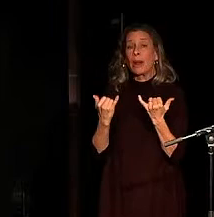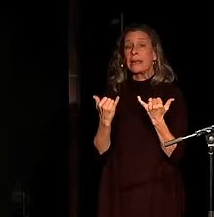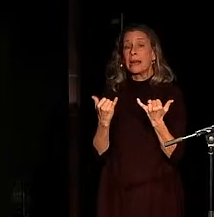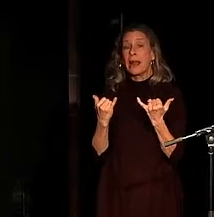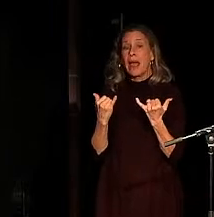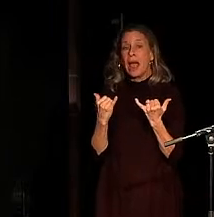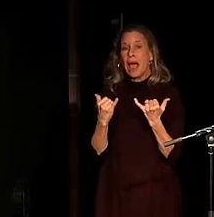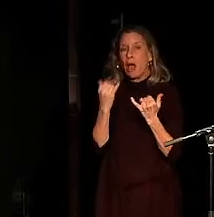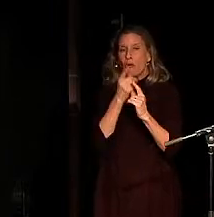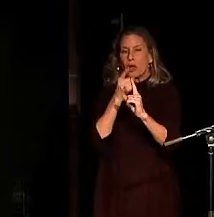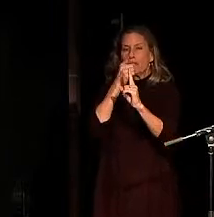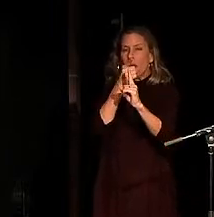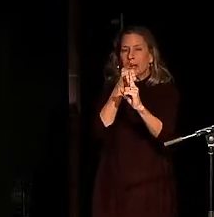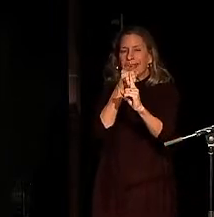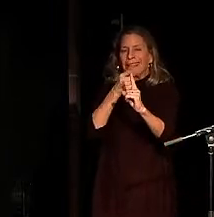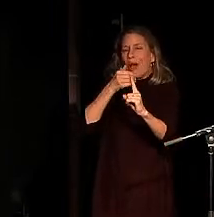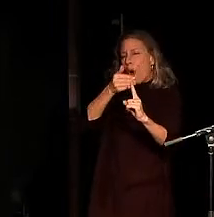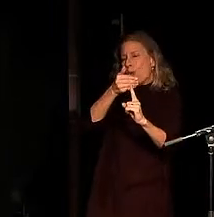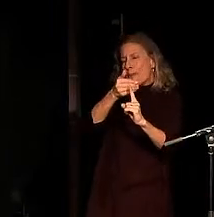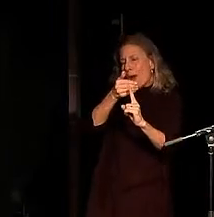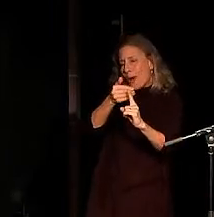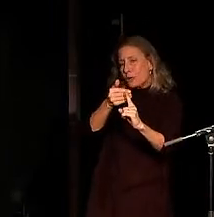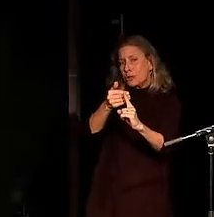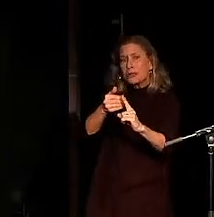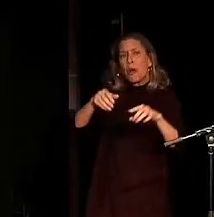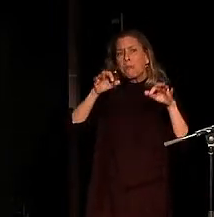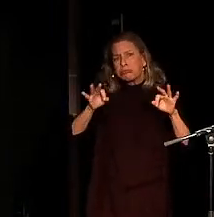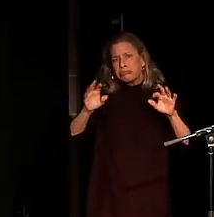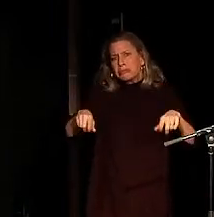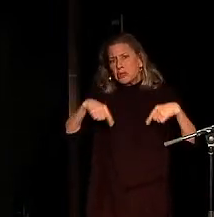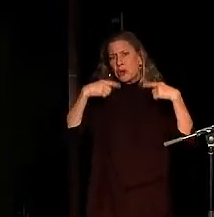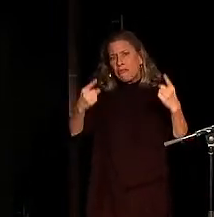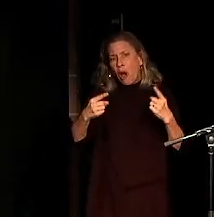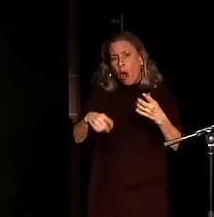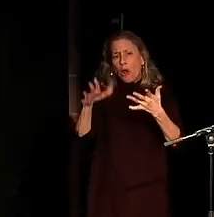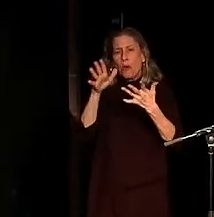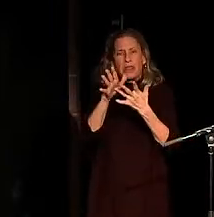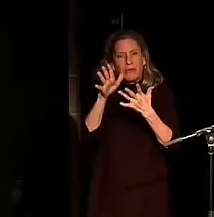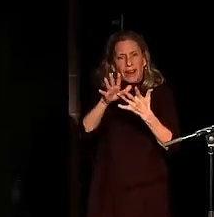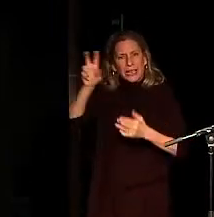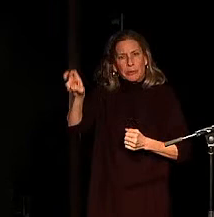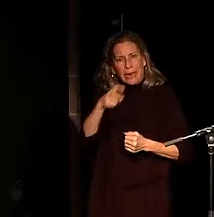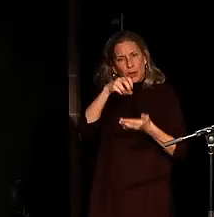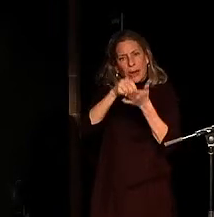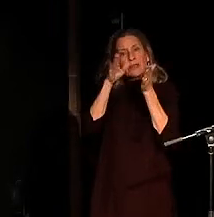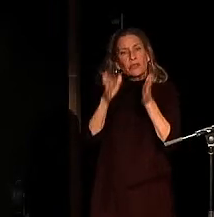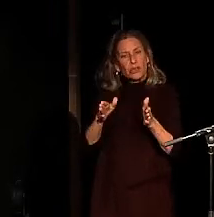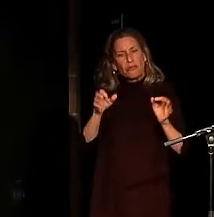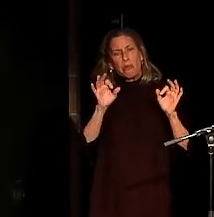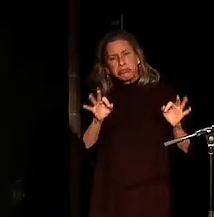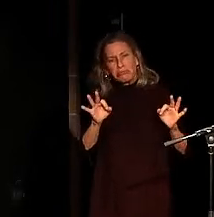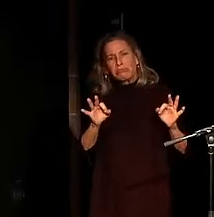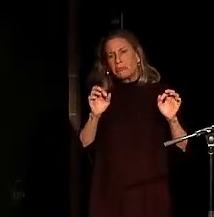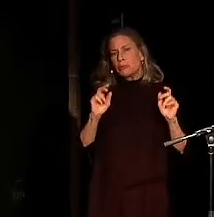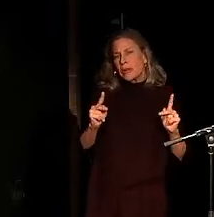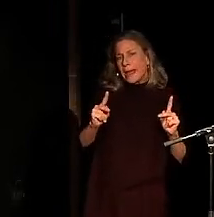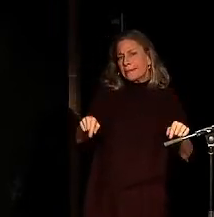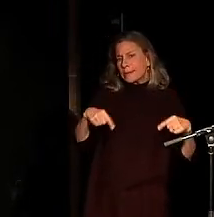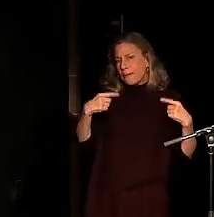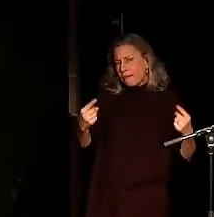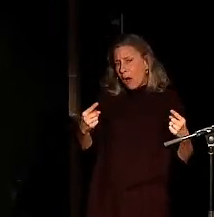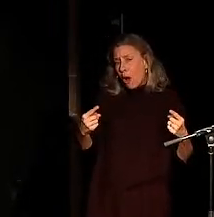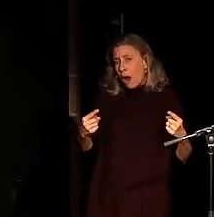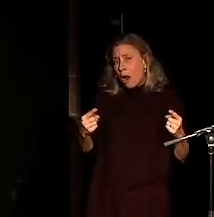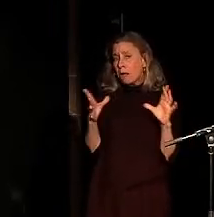on our target, and we are doing really well with our freshmen and transfer students. And I'd like